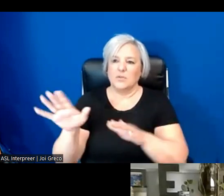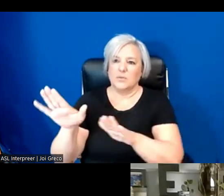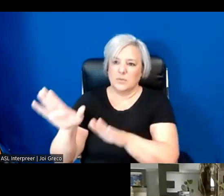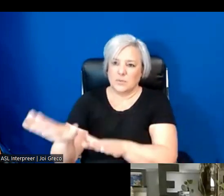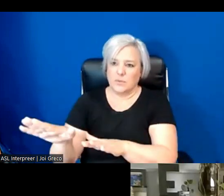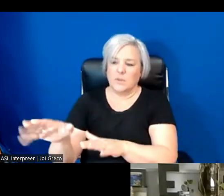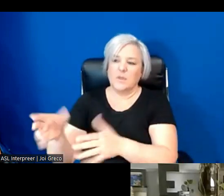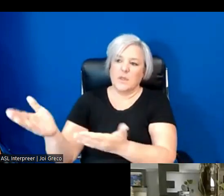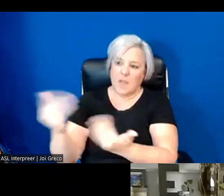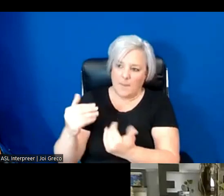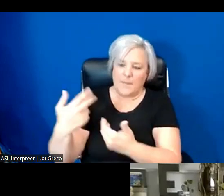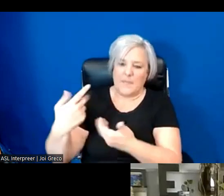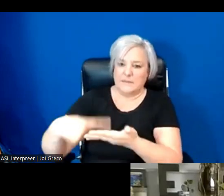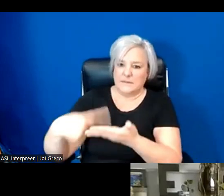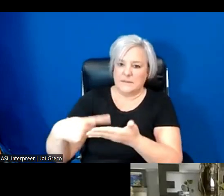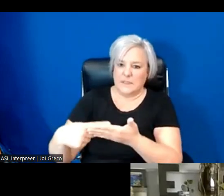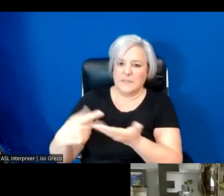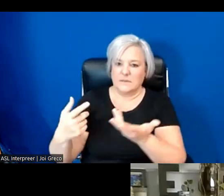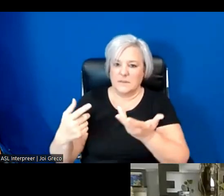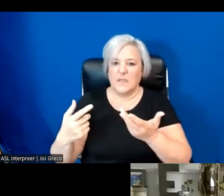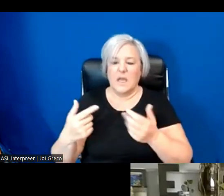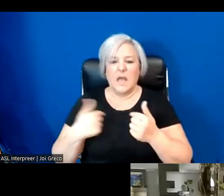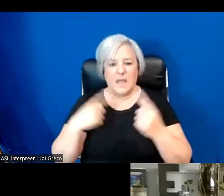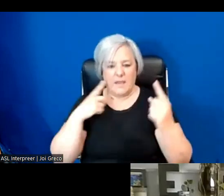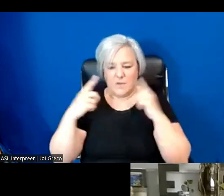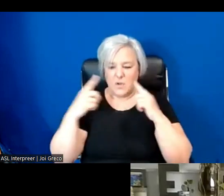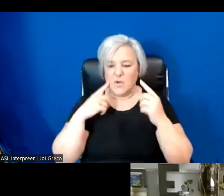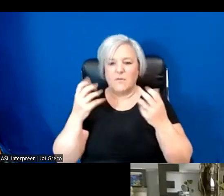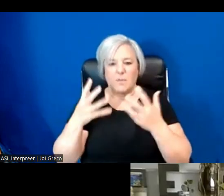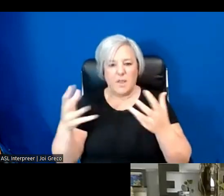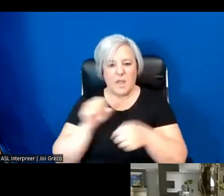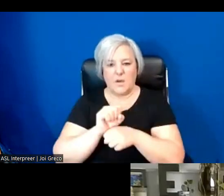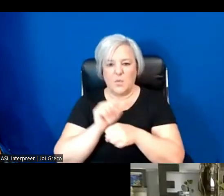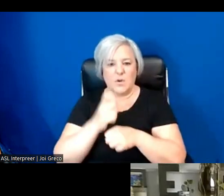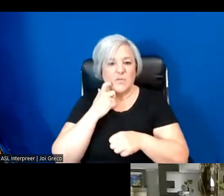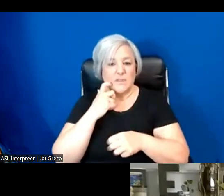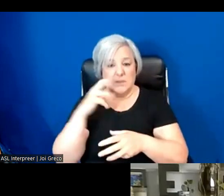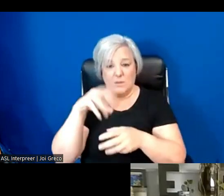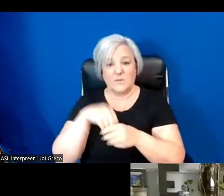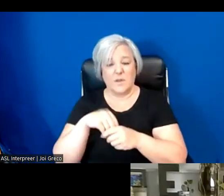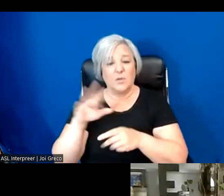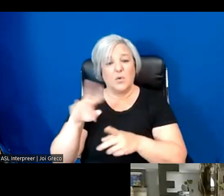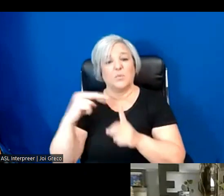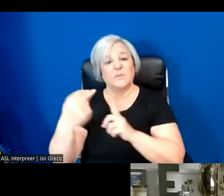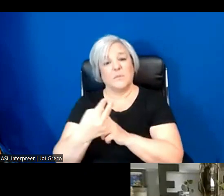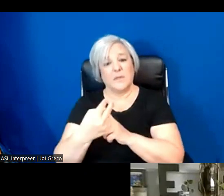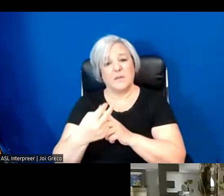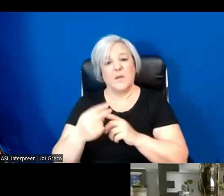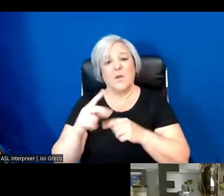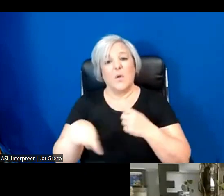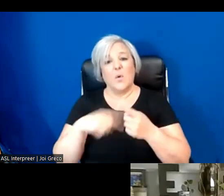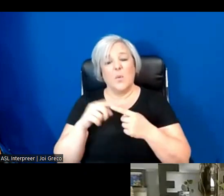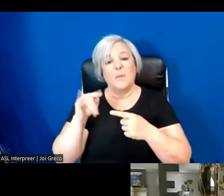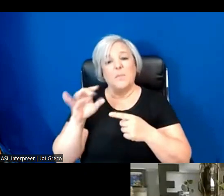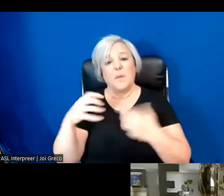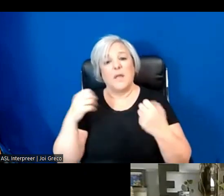the table? And so that's something that I've heard a lot in some of the work I've done recently. So I'd love to hear from your perspective. When should public health be